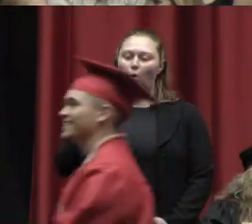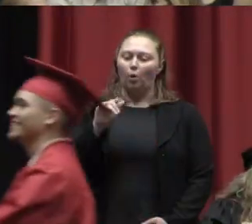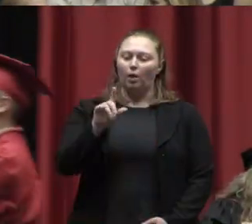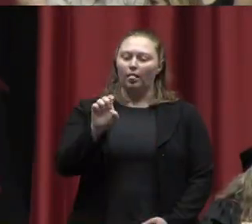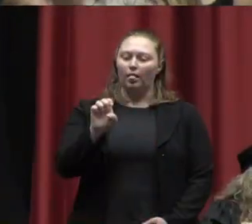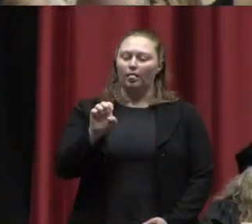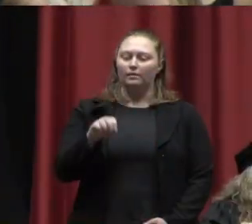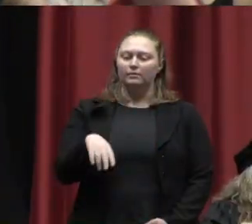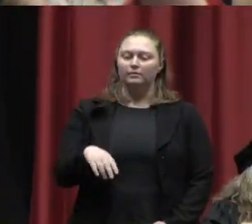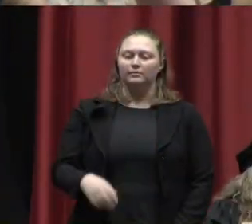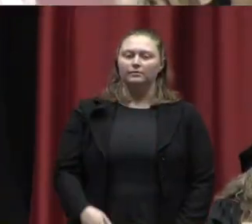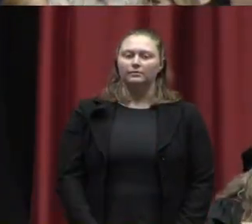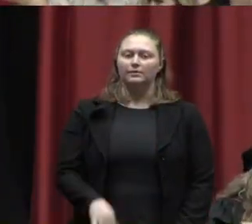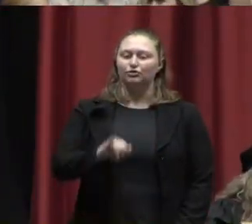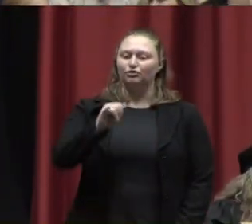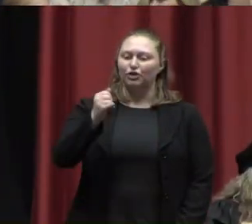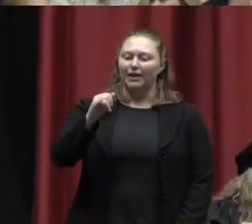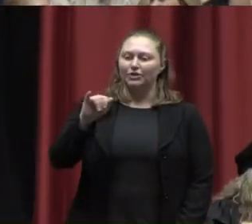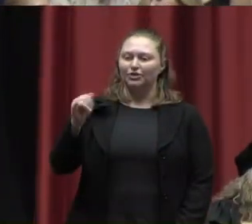Jacob Maldonado.